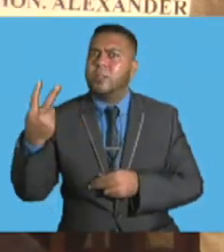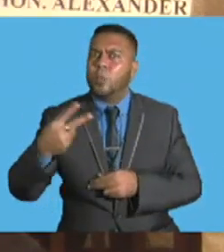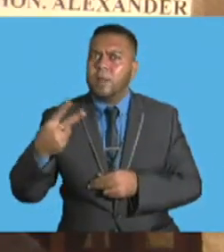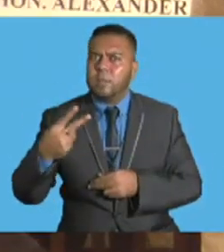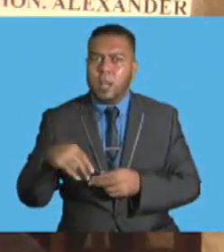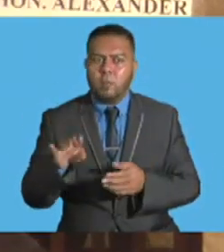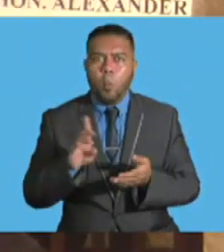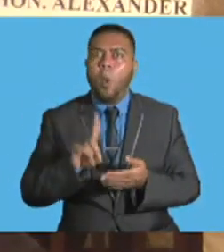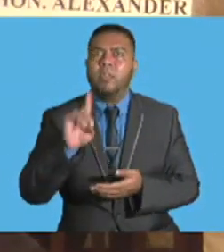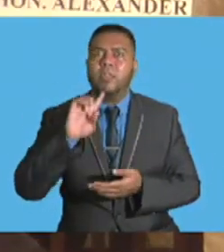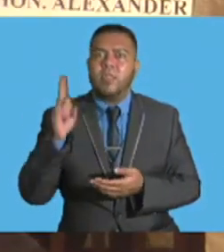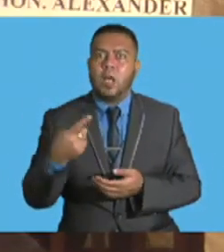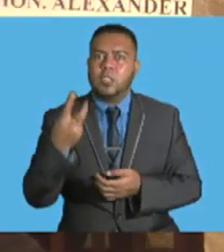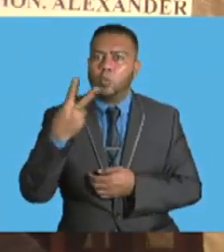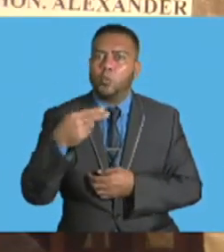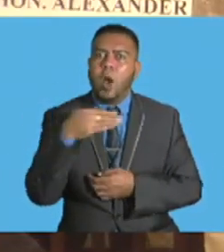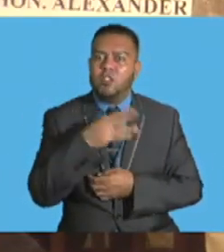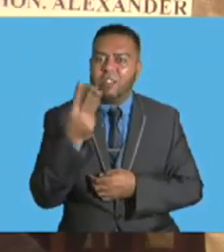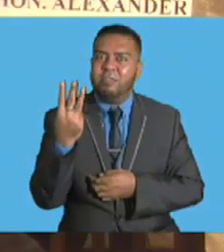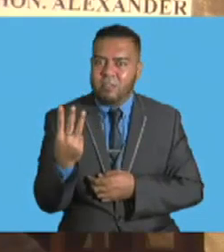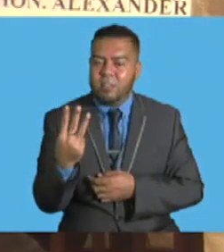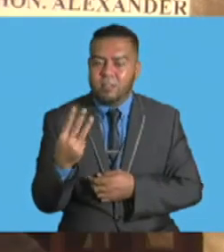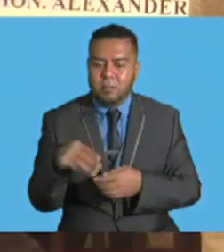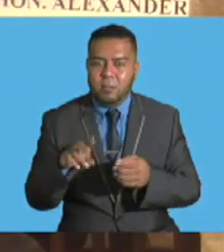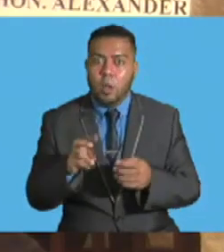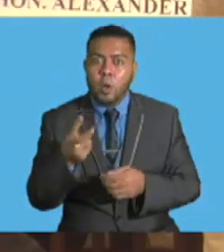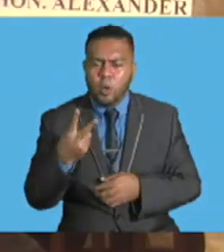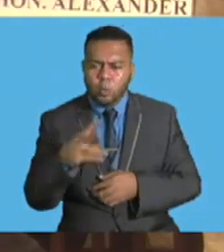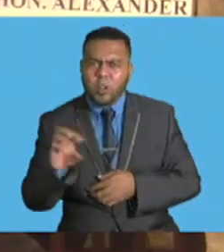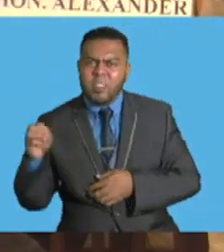up to 1,203. 2013,